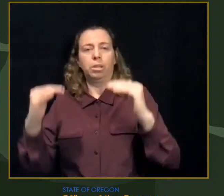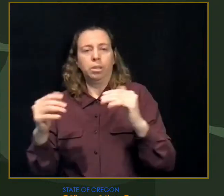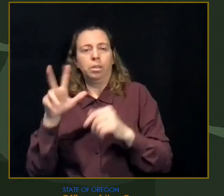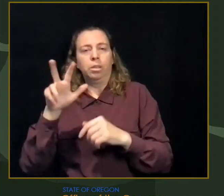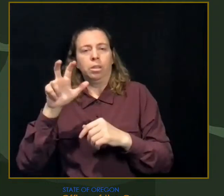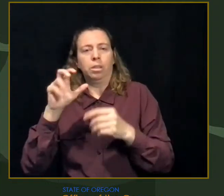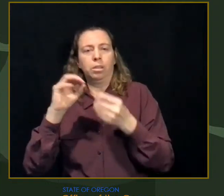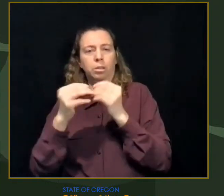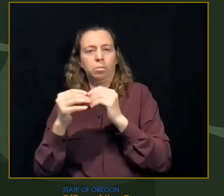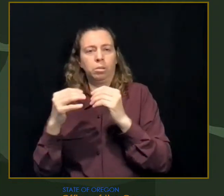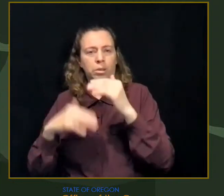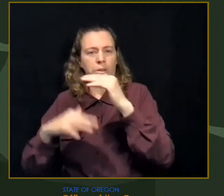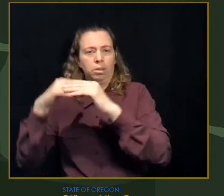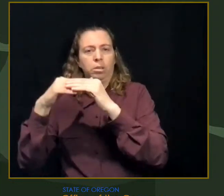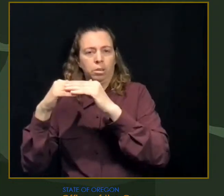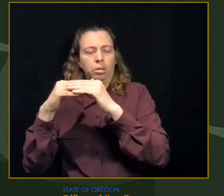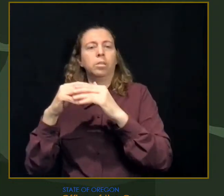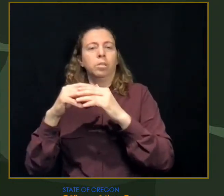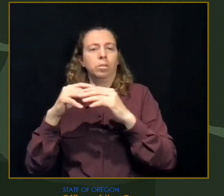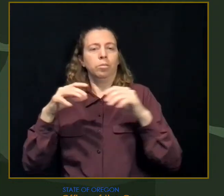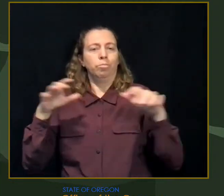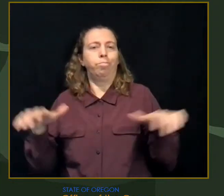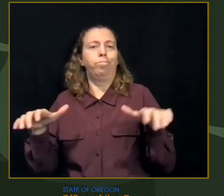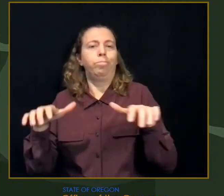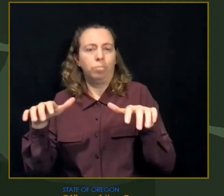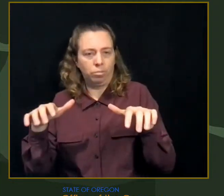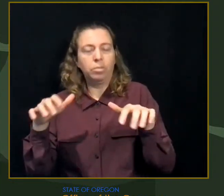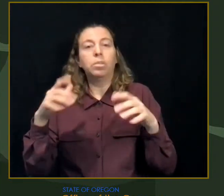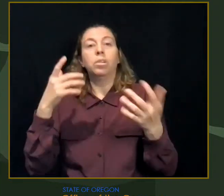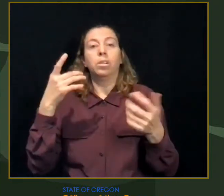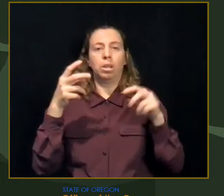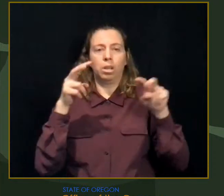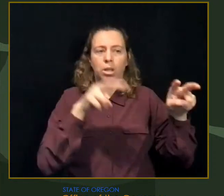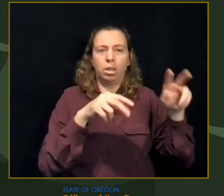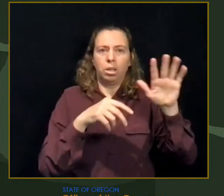16% to as high as 49%, meaning